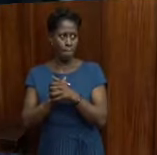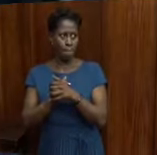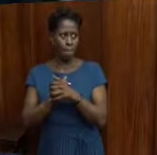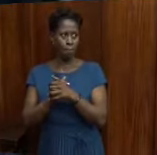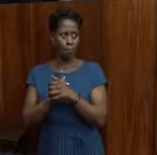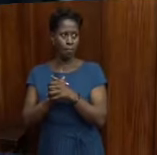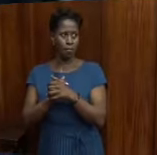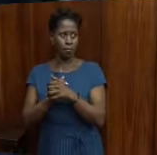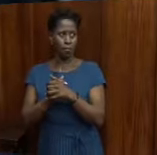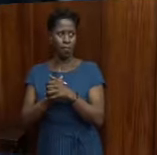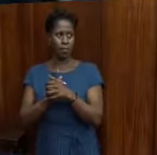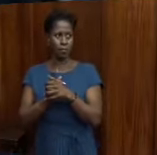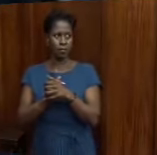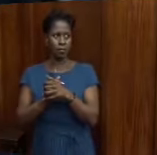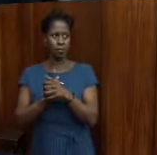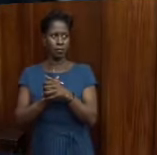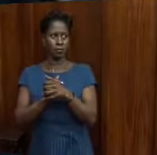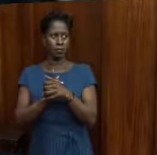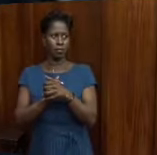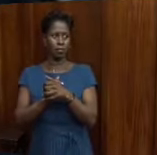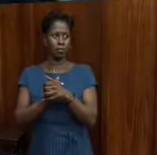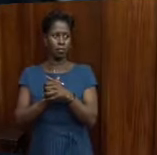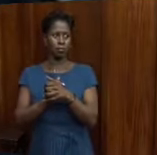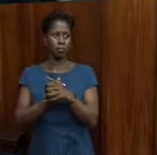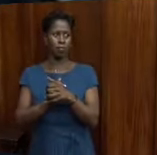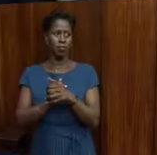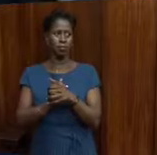is provided in estimates for PROD 3.